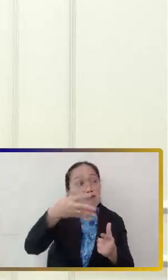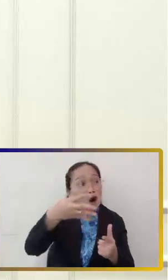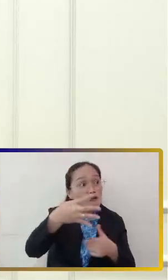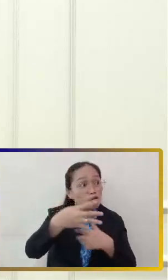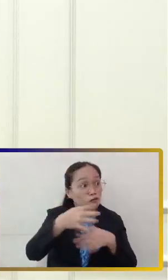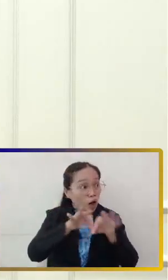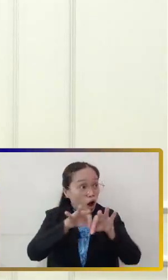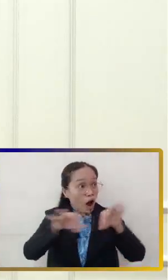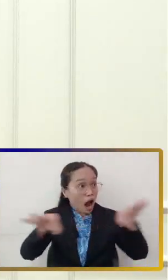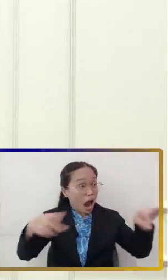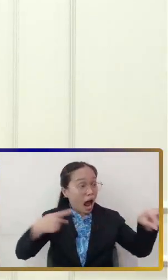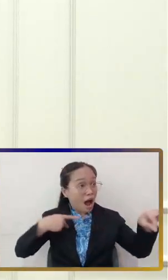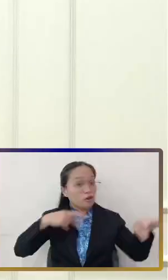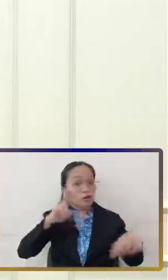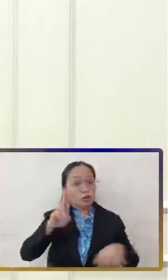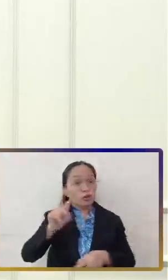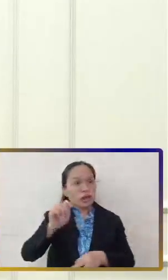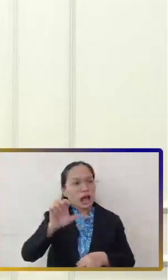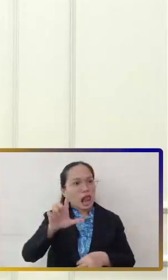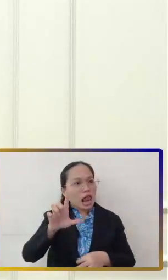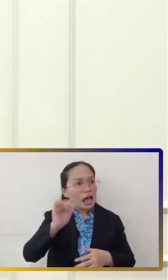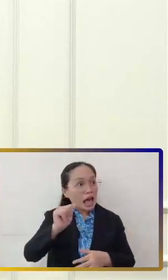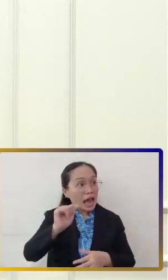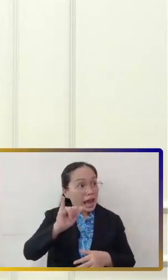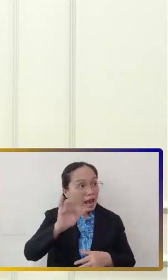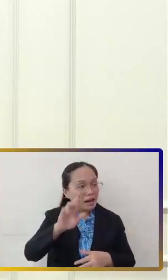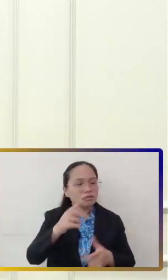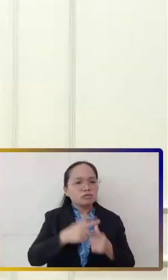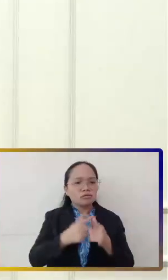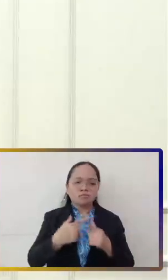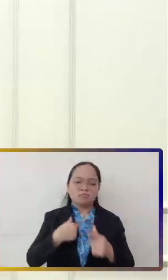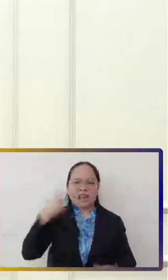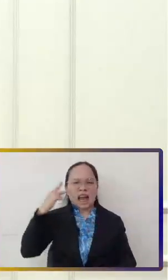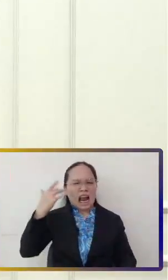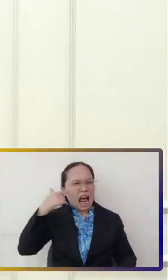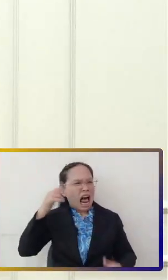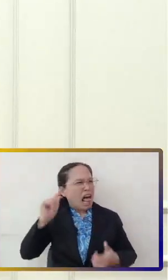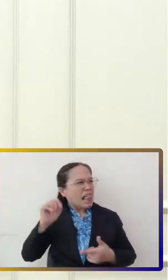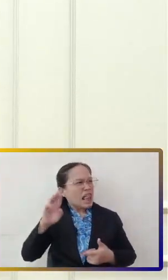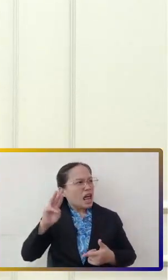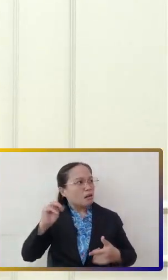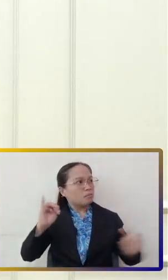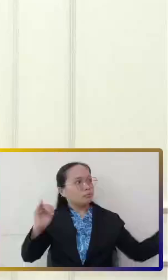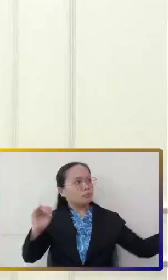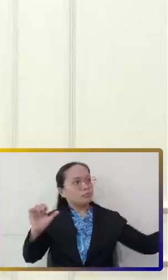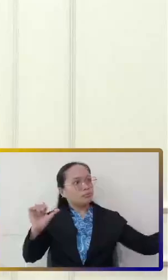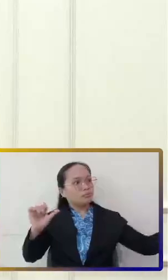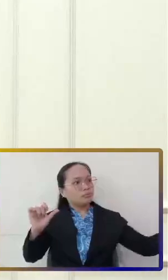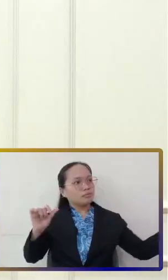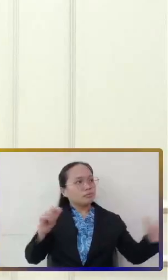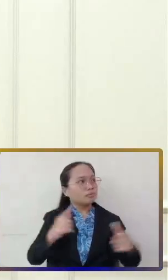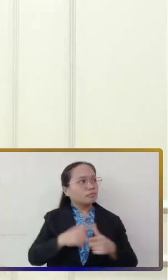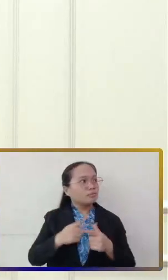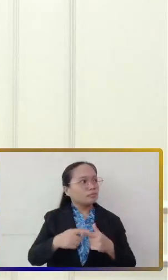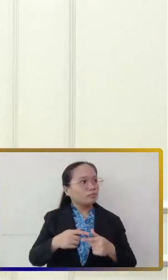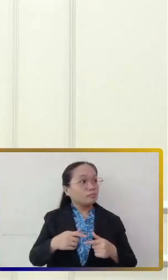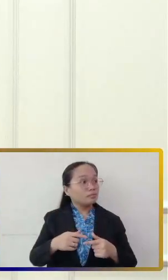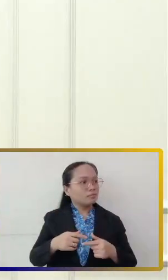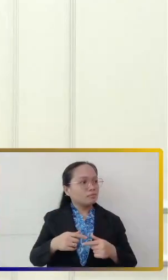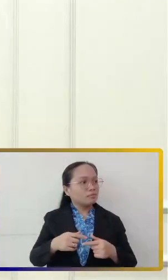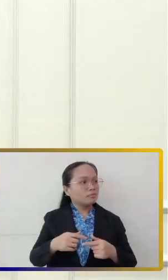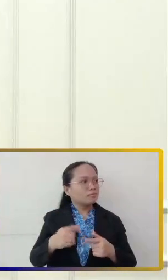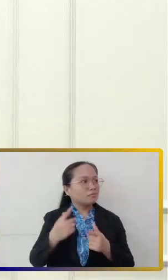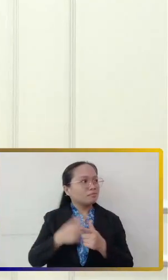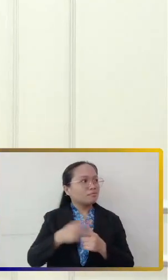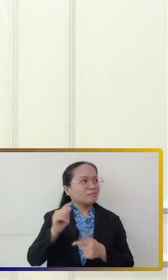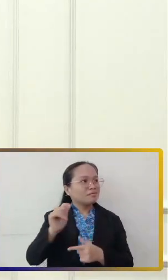Air. Balik ko ako sa Utel Air. Pero sabi ko, sarili ko, let God be